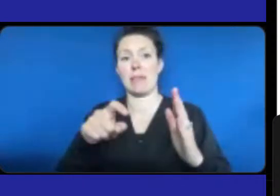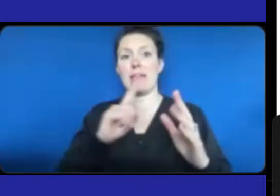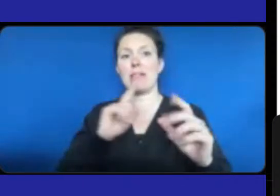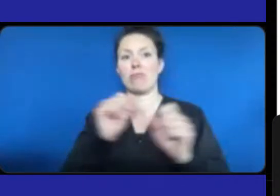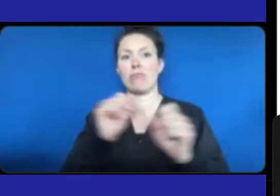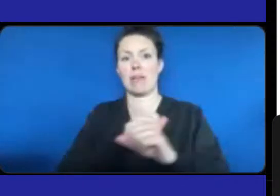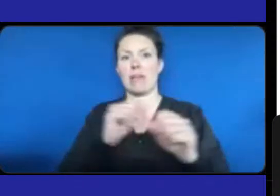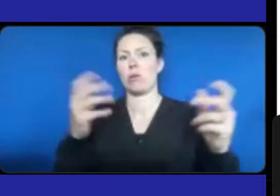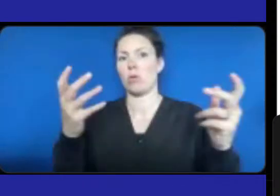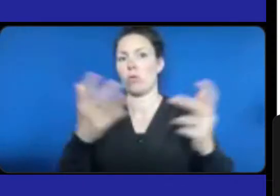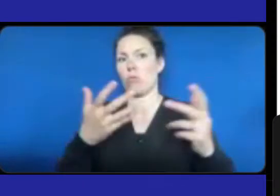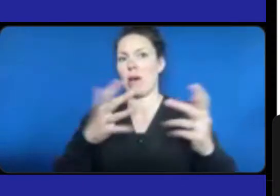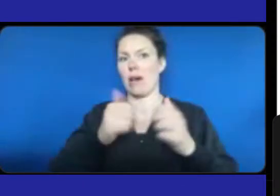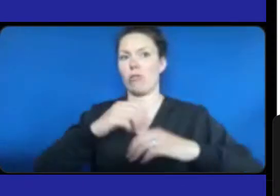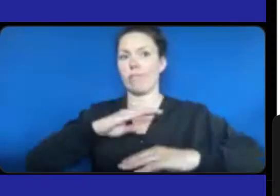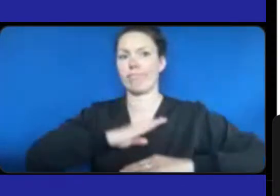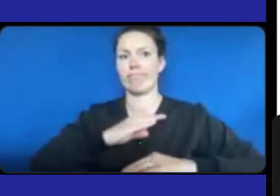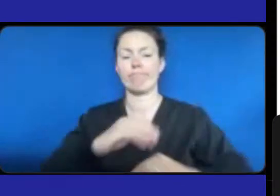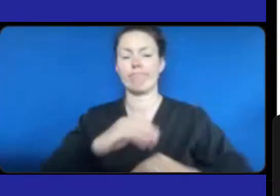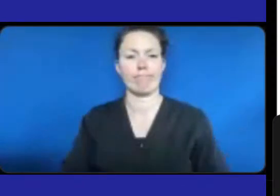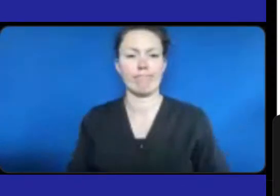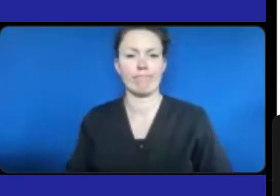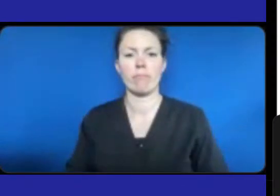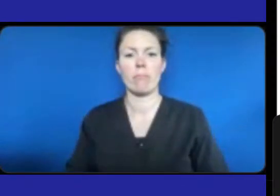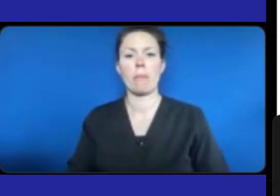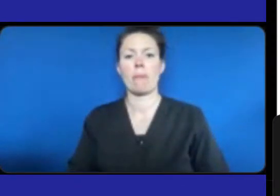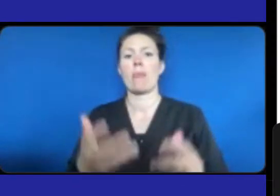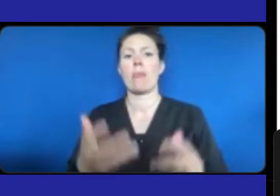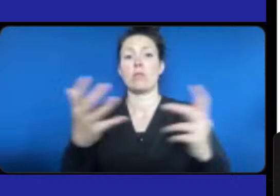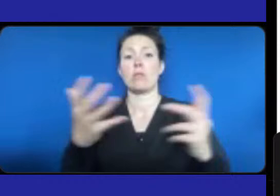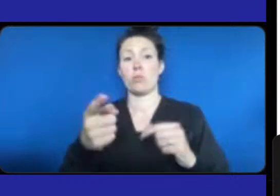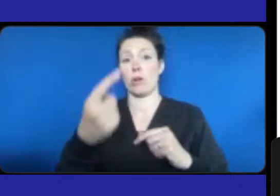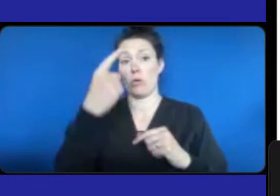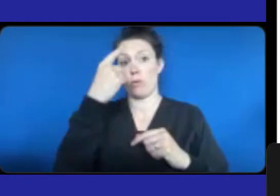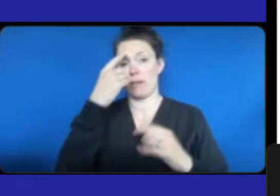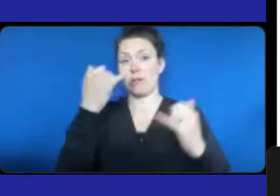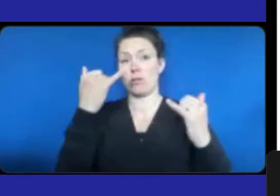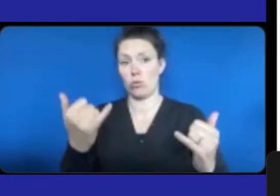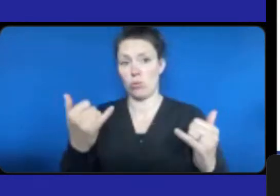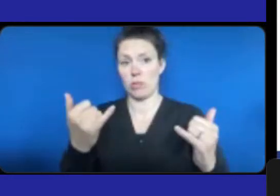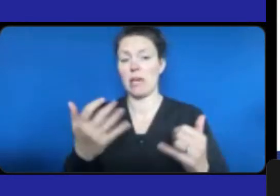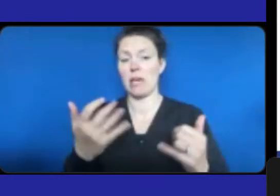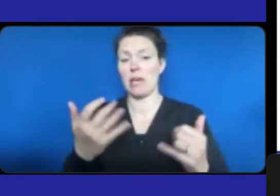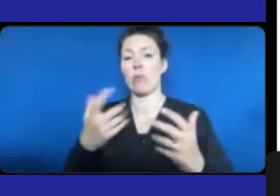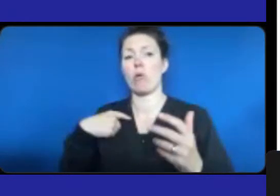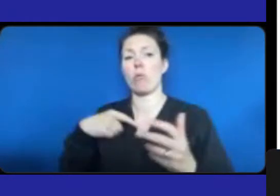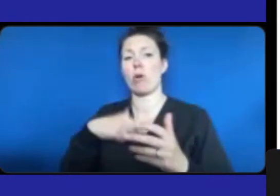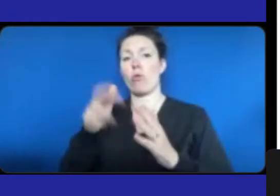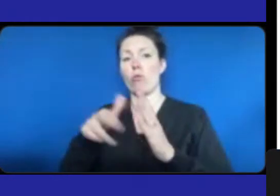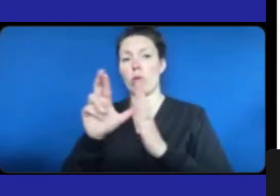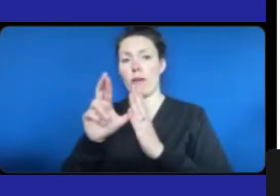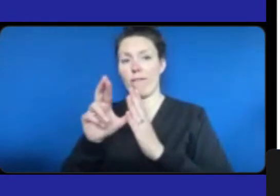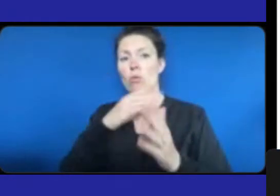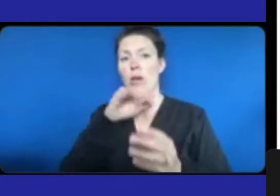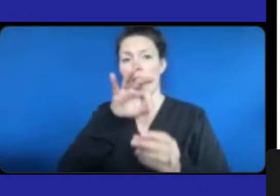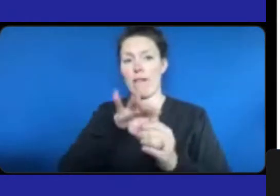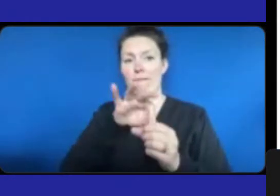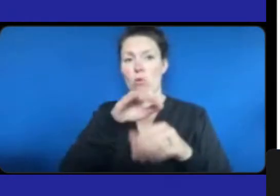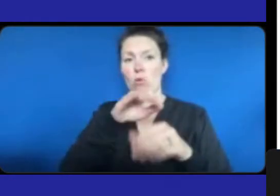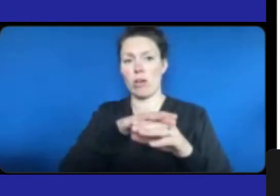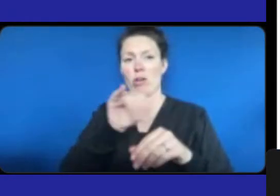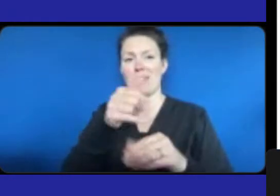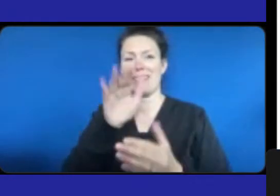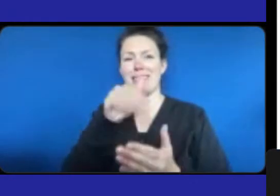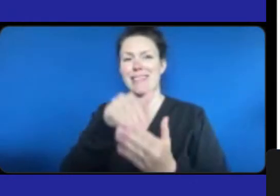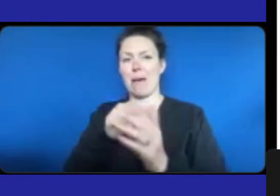going to mean in practical terms. So what you're thinking about today and what we will be reviewing and you will be voting on is that middle part,